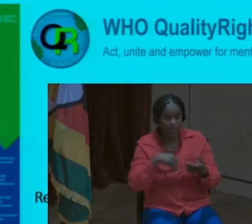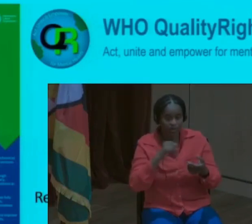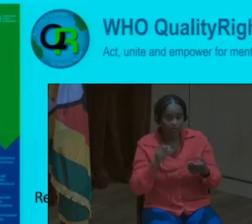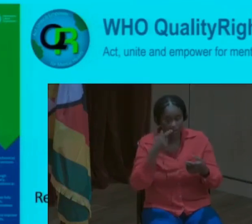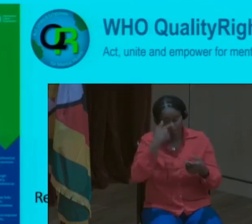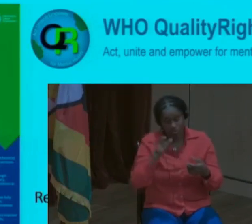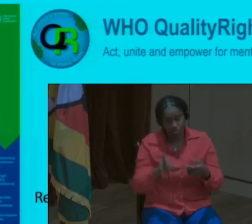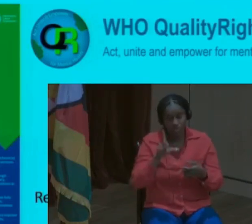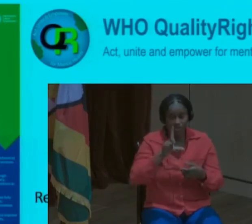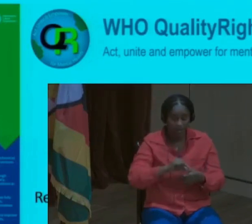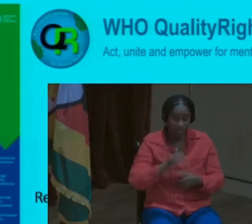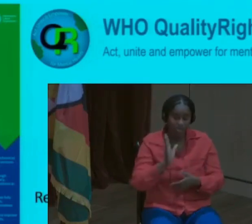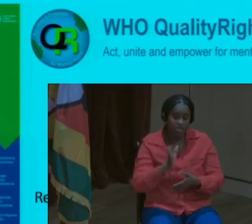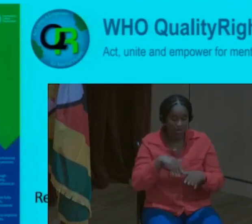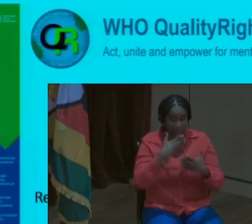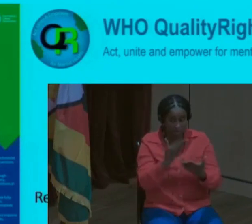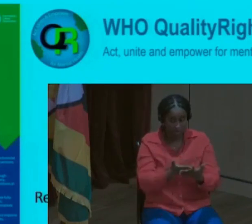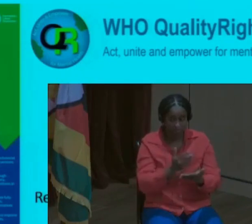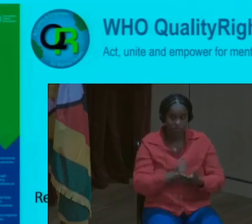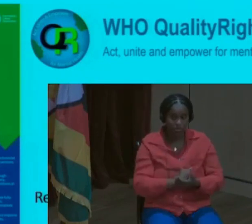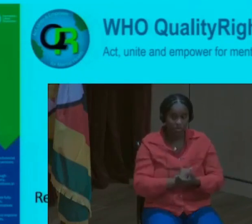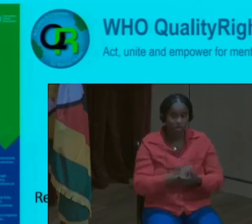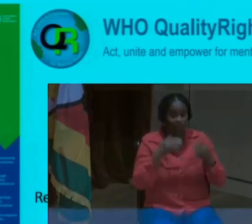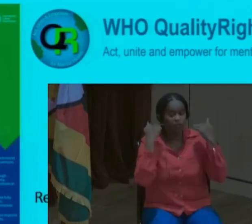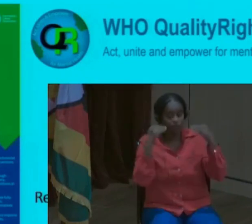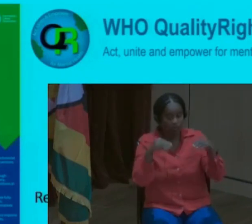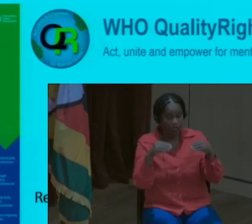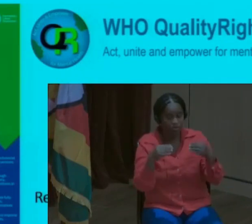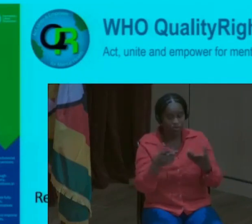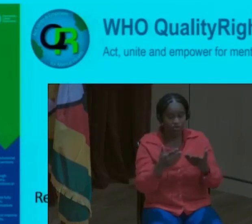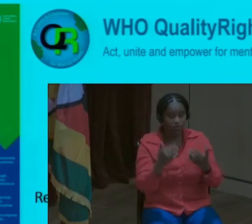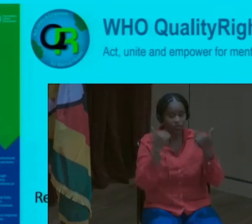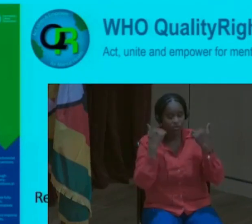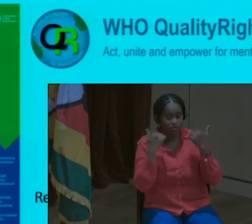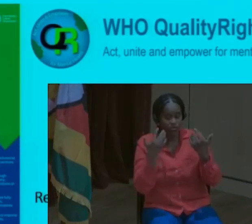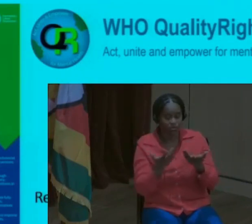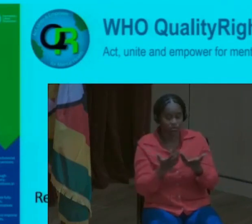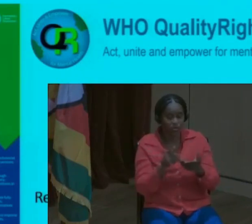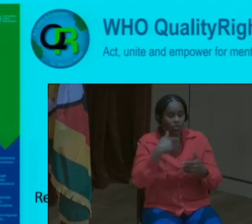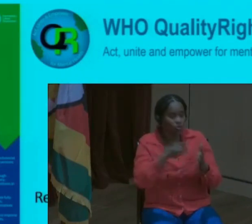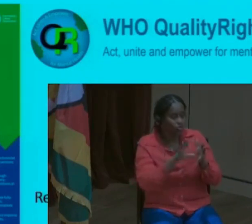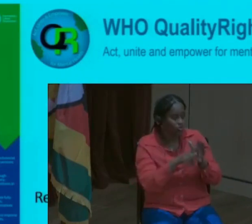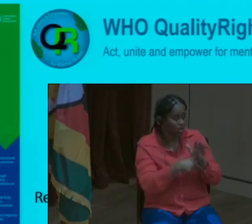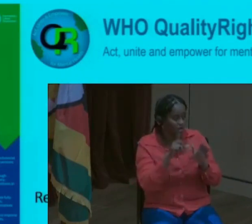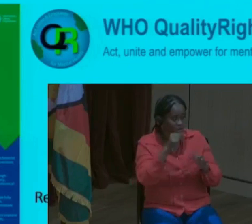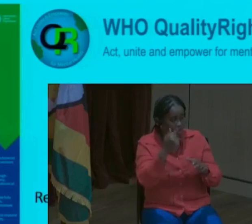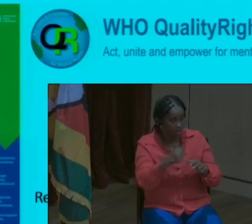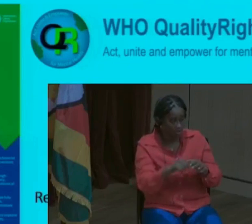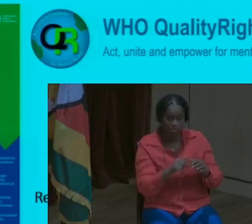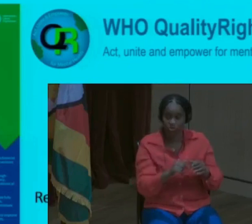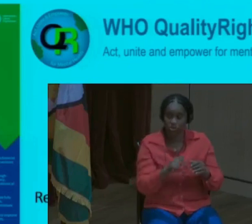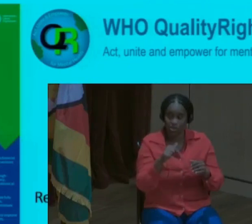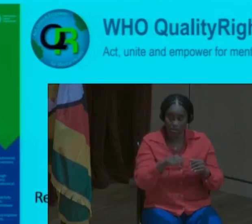done, training of trainers, and is going to be rolled out. So group interpersonal therapy looks at some of the major stresses that